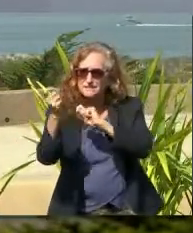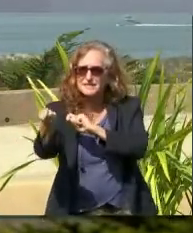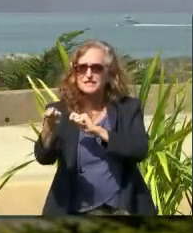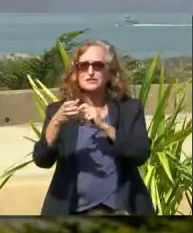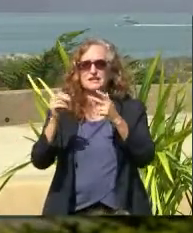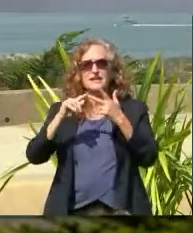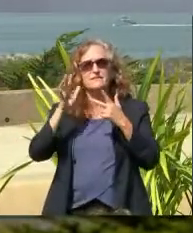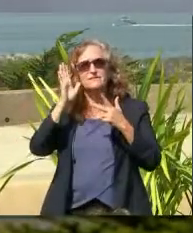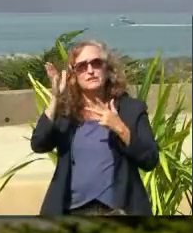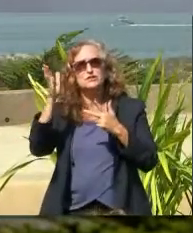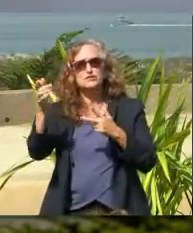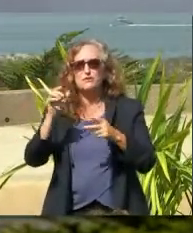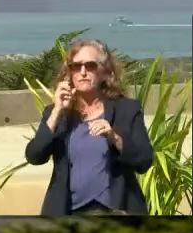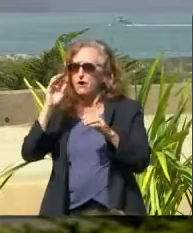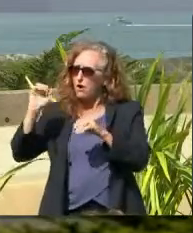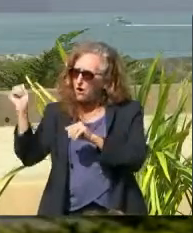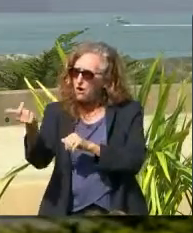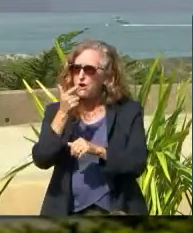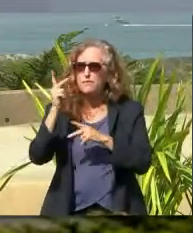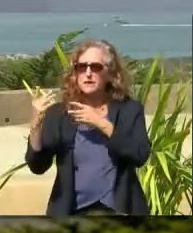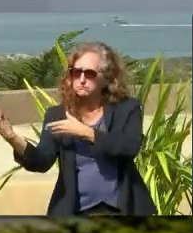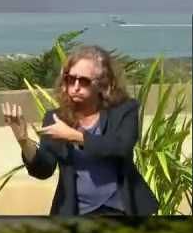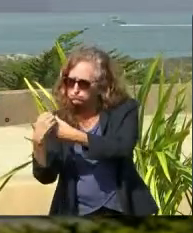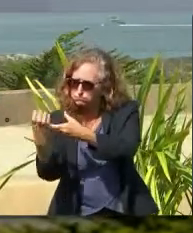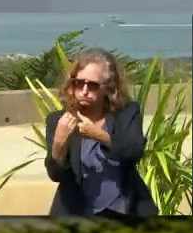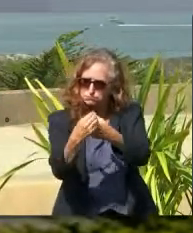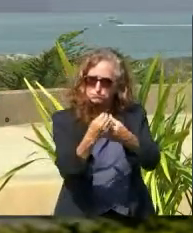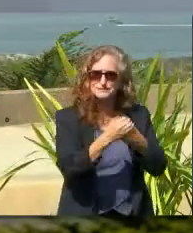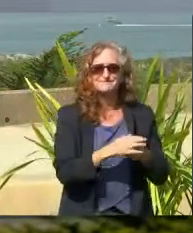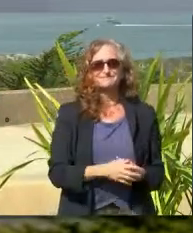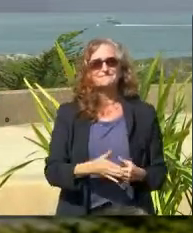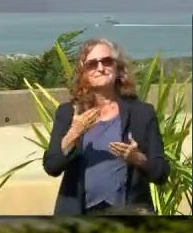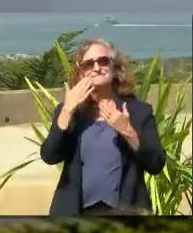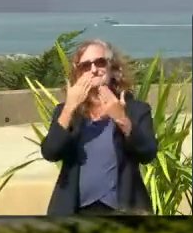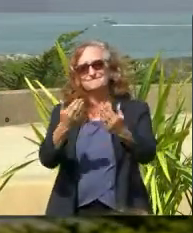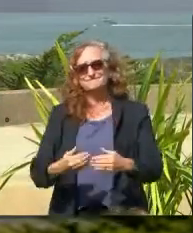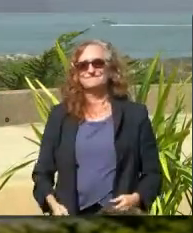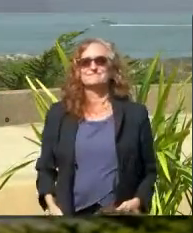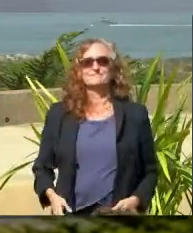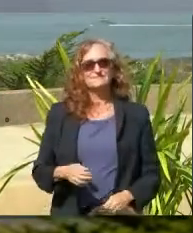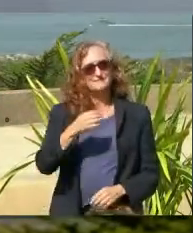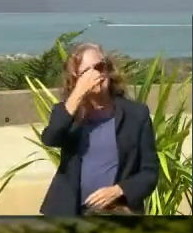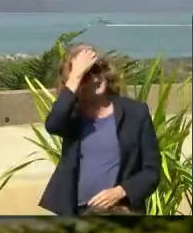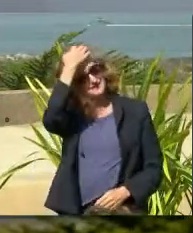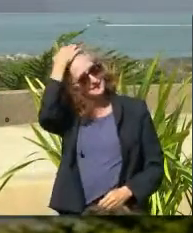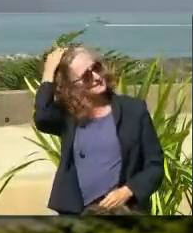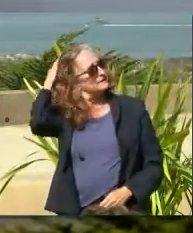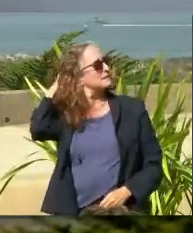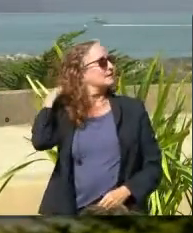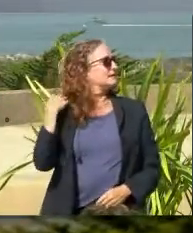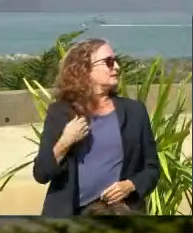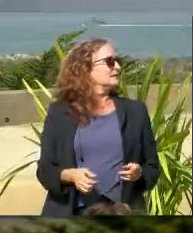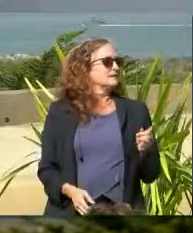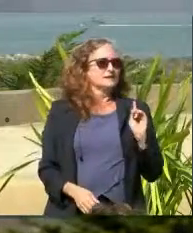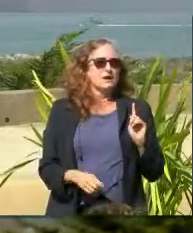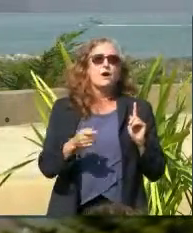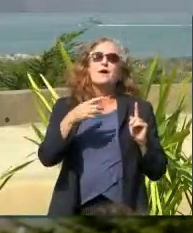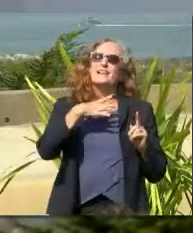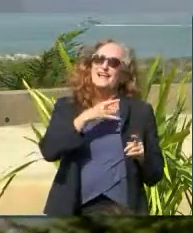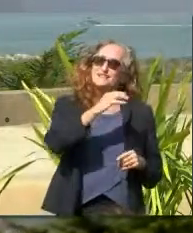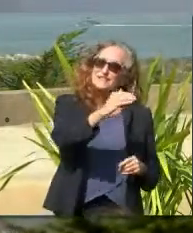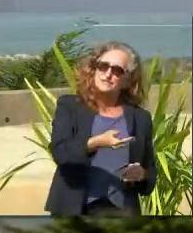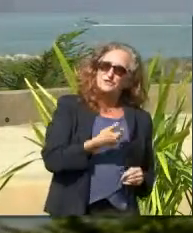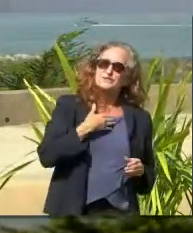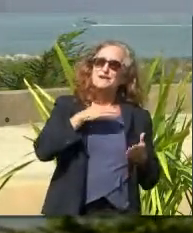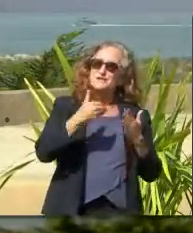future that includes everybody. Thank you very much for having me here. I look forward to the rest of the day. And with that, I want to introduce a friend of